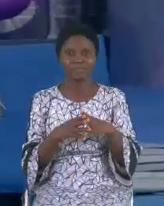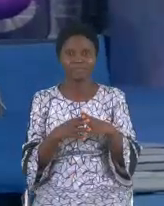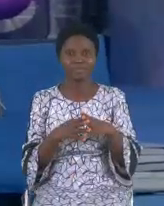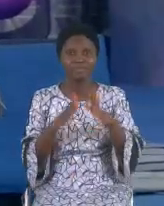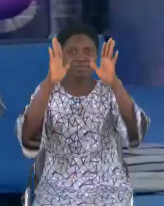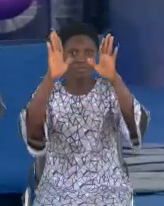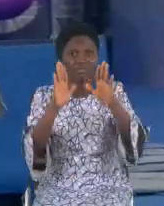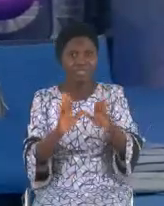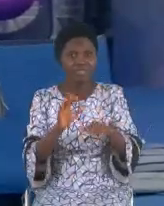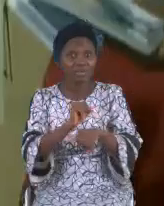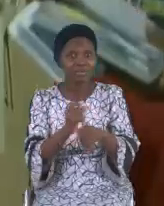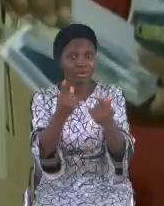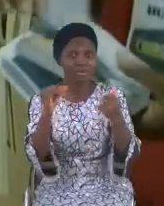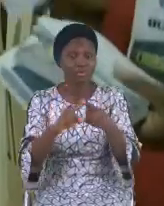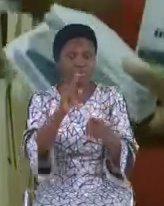Miracle coming to you there.